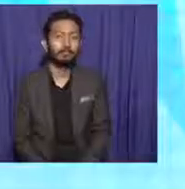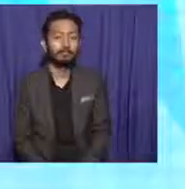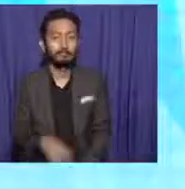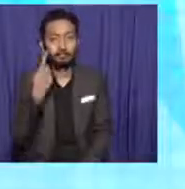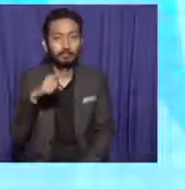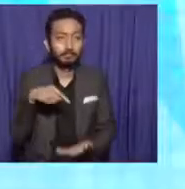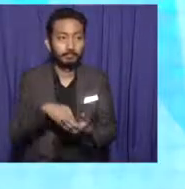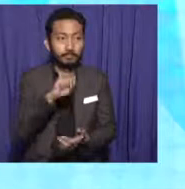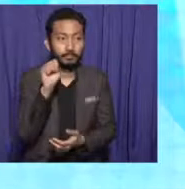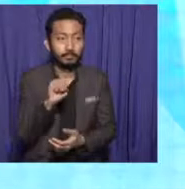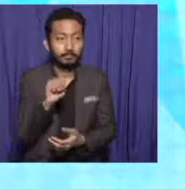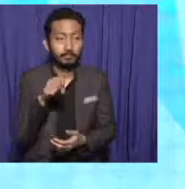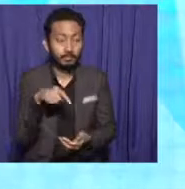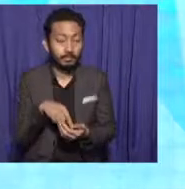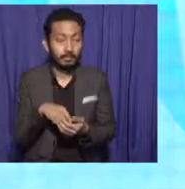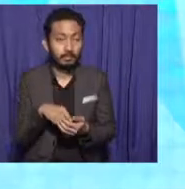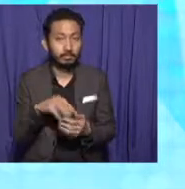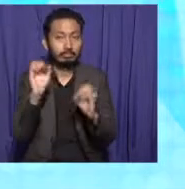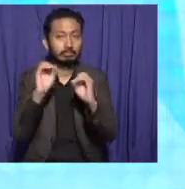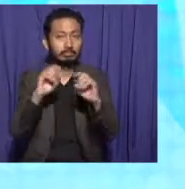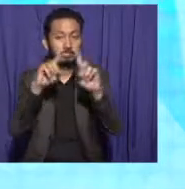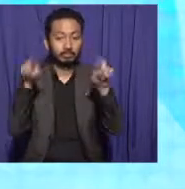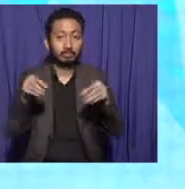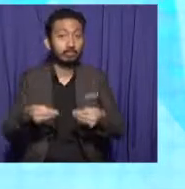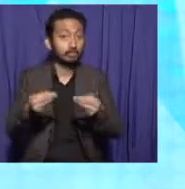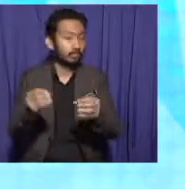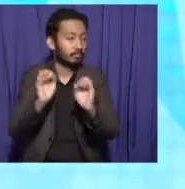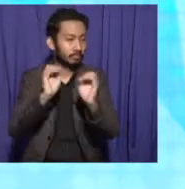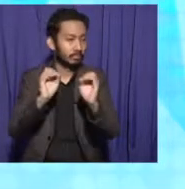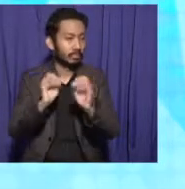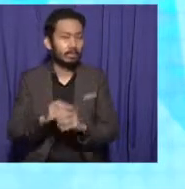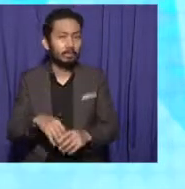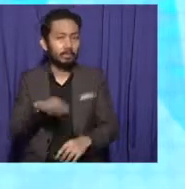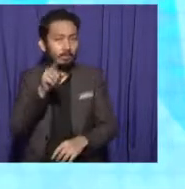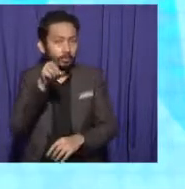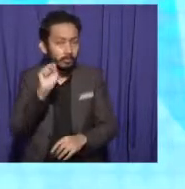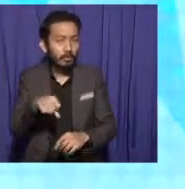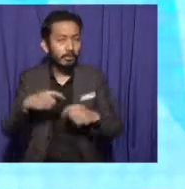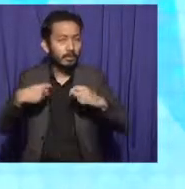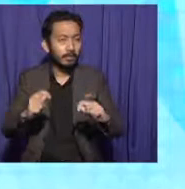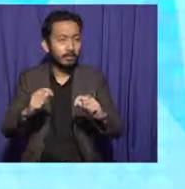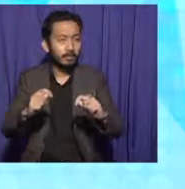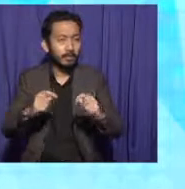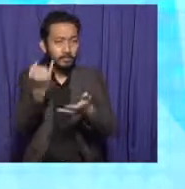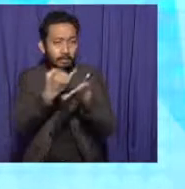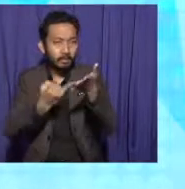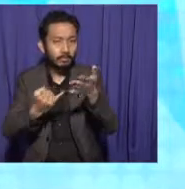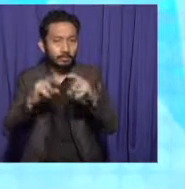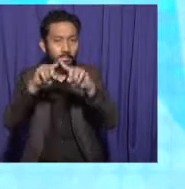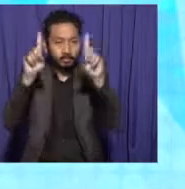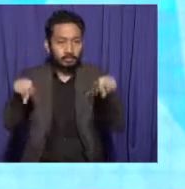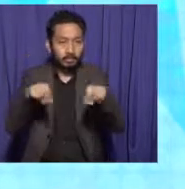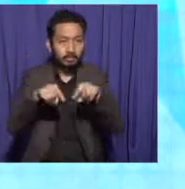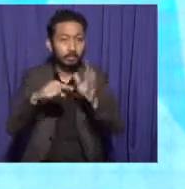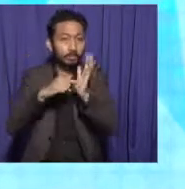For this question, there is no circuit given. Student can try to draw the circuit as shown to answer this